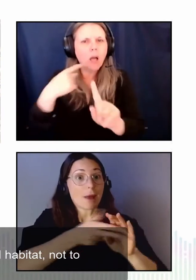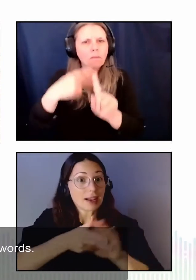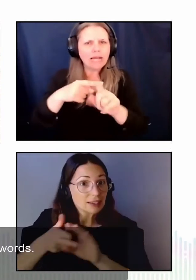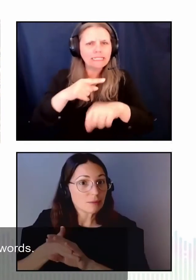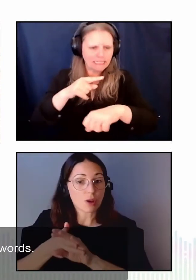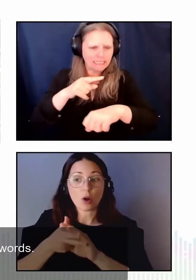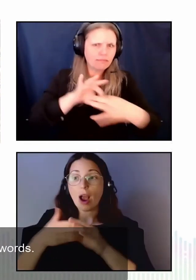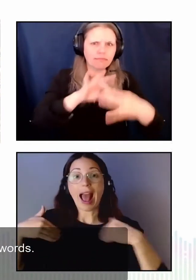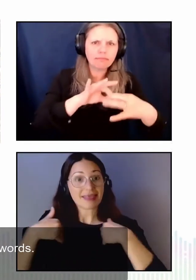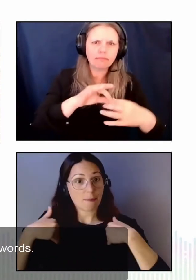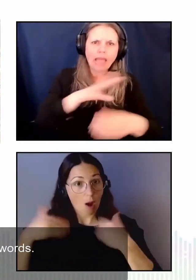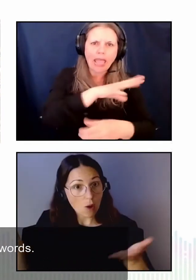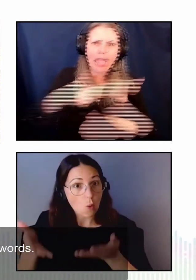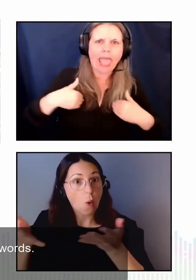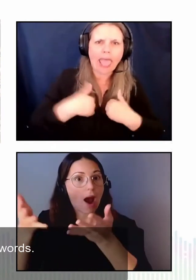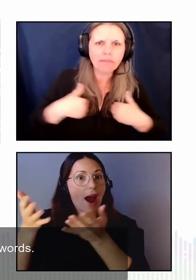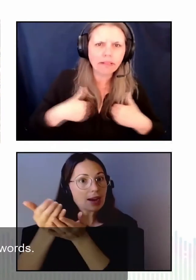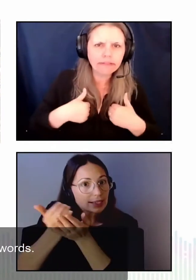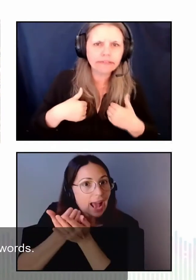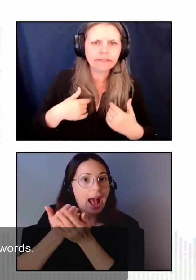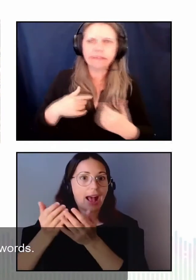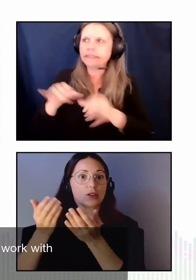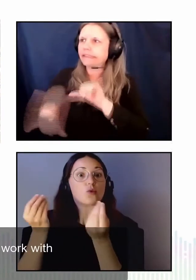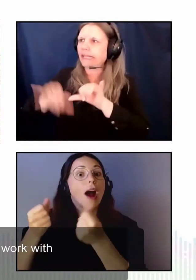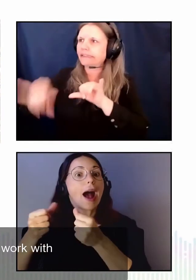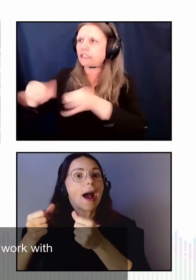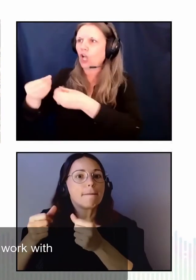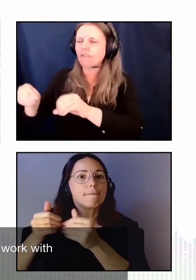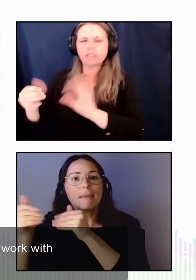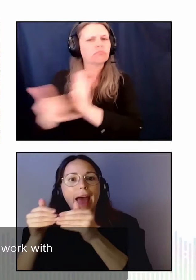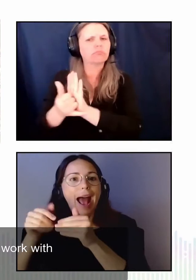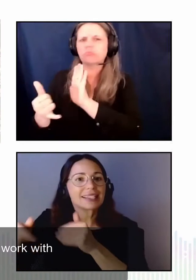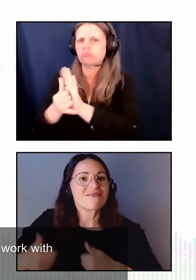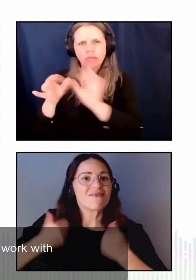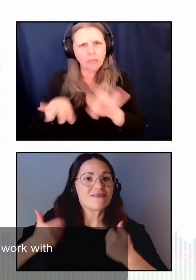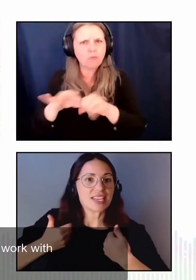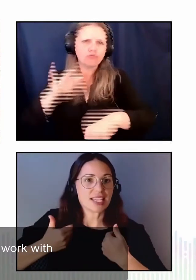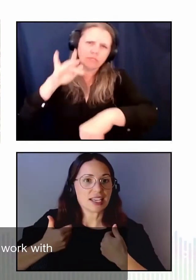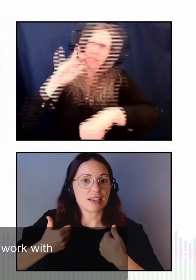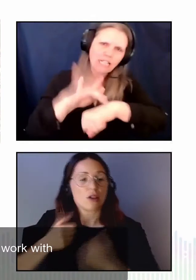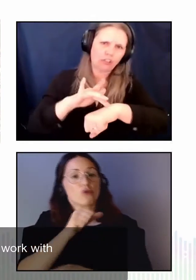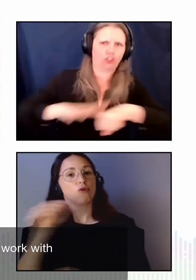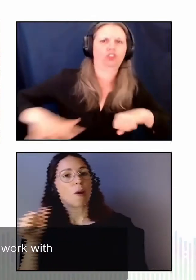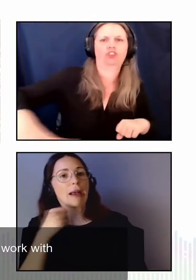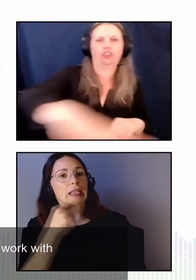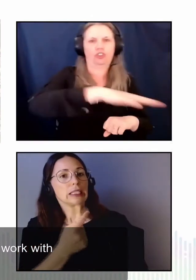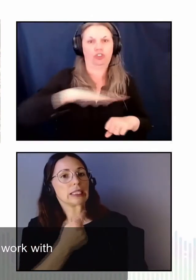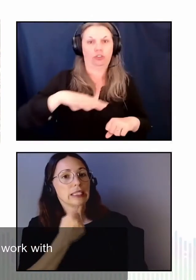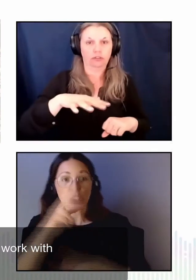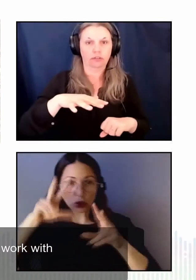earth. You cannot just be words. You have to be someone who goes and does those things. If you work